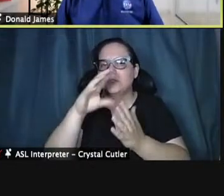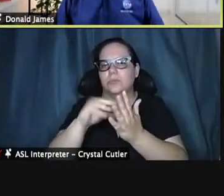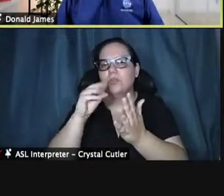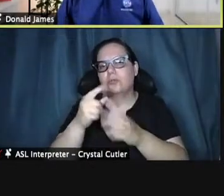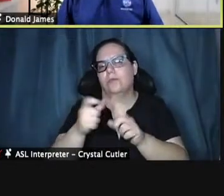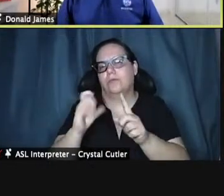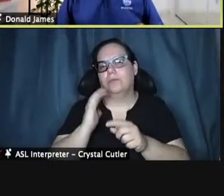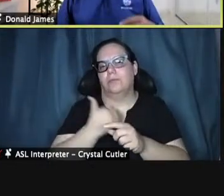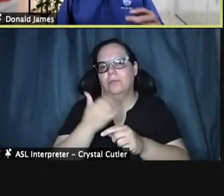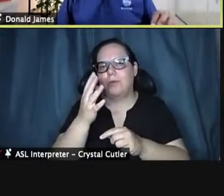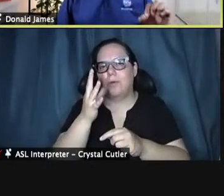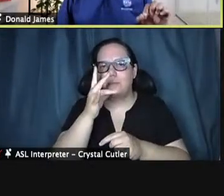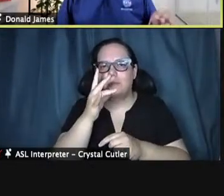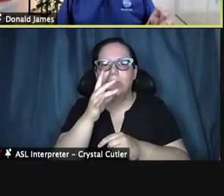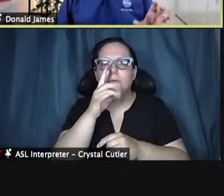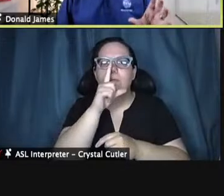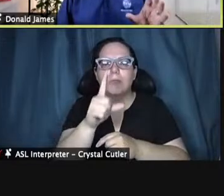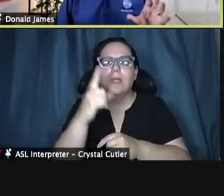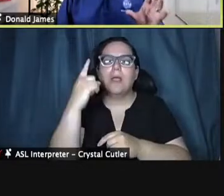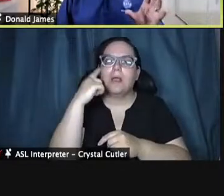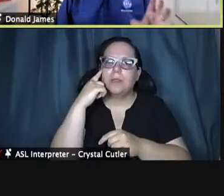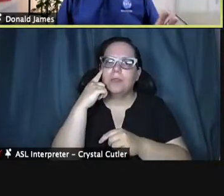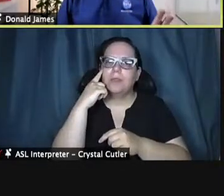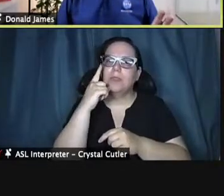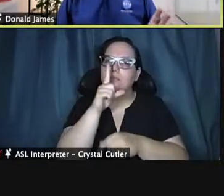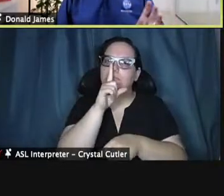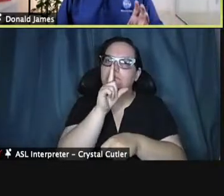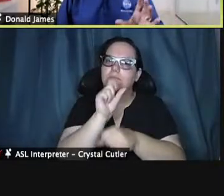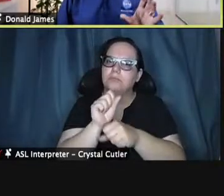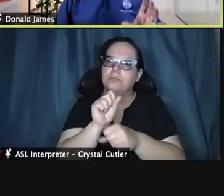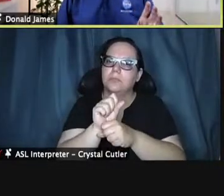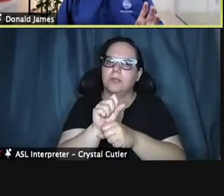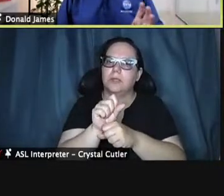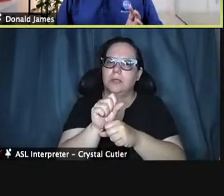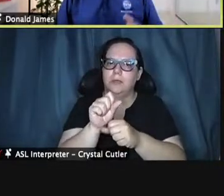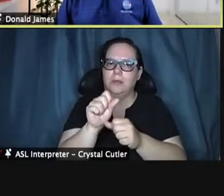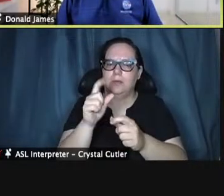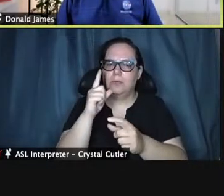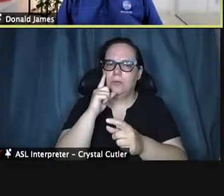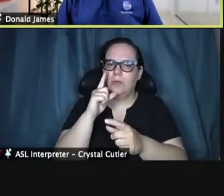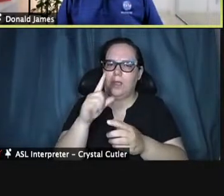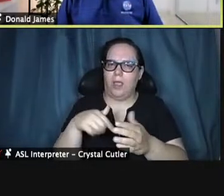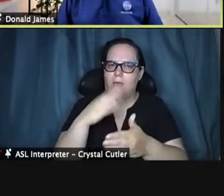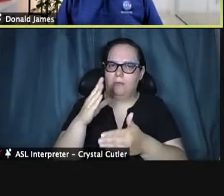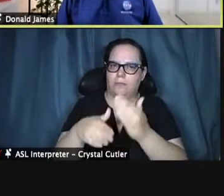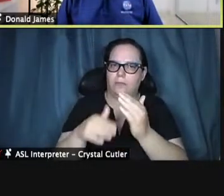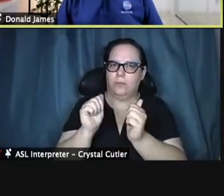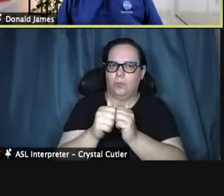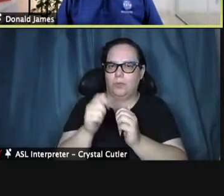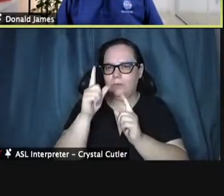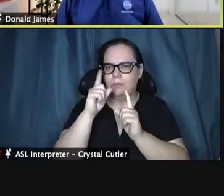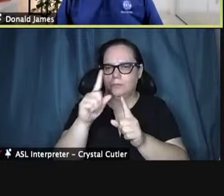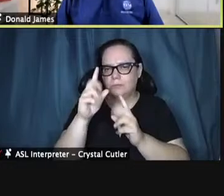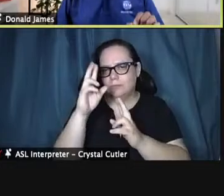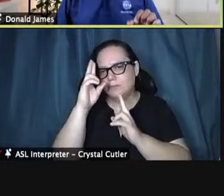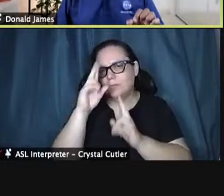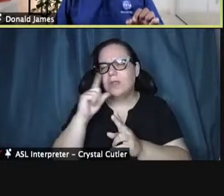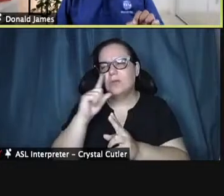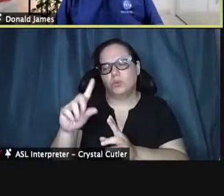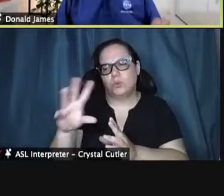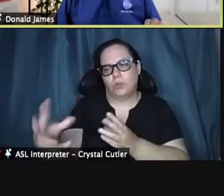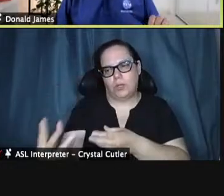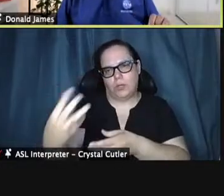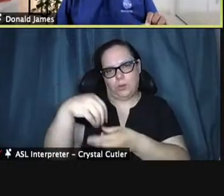have concluded, especially with respect to inclusion, and that is the piece of this that I'm going to focus on, is that